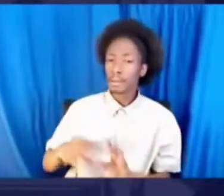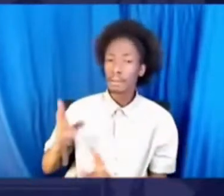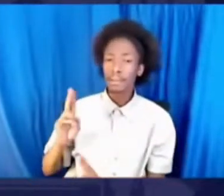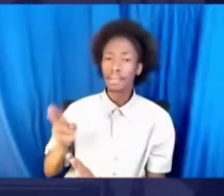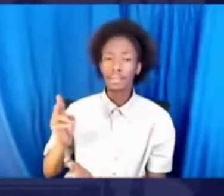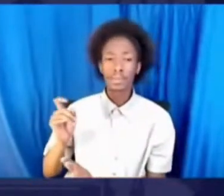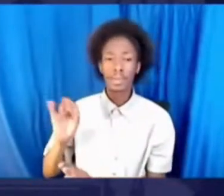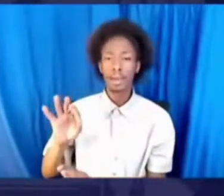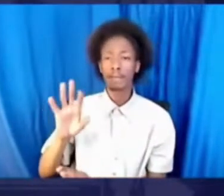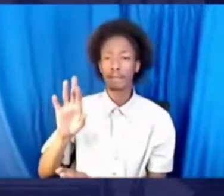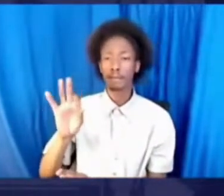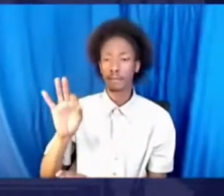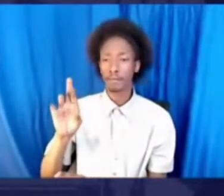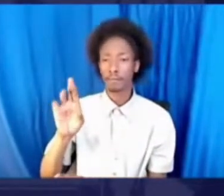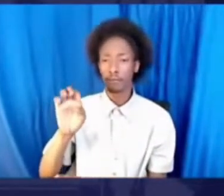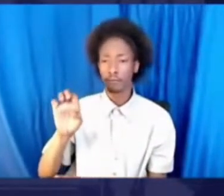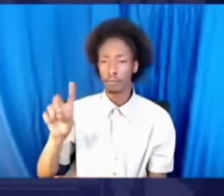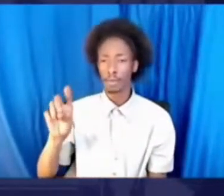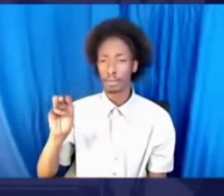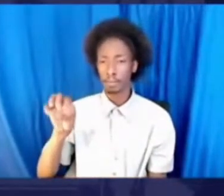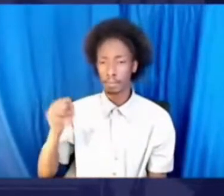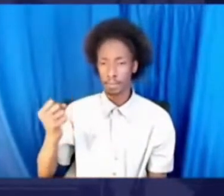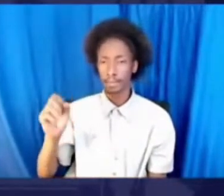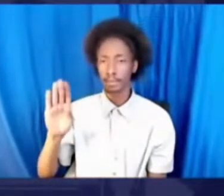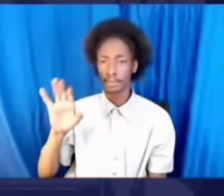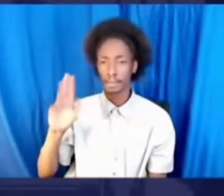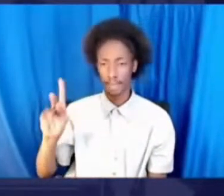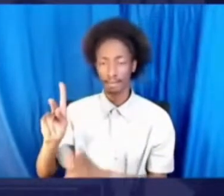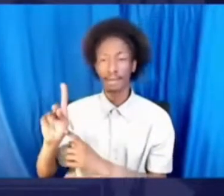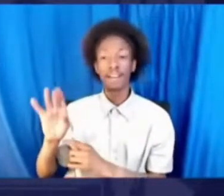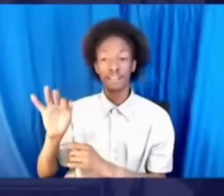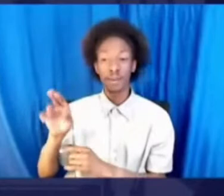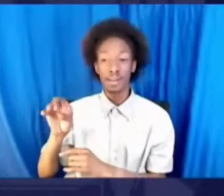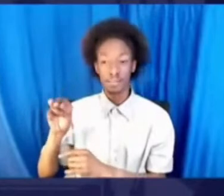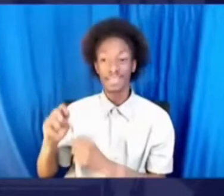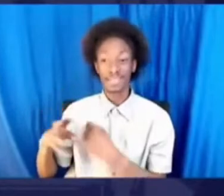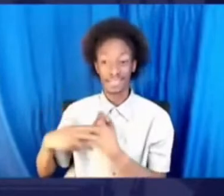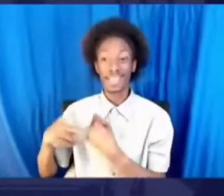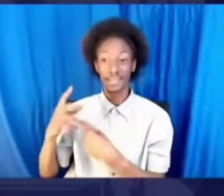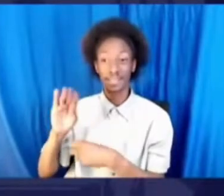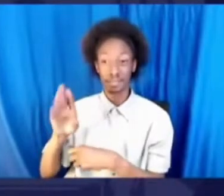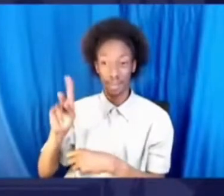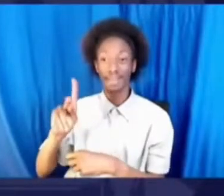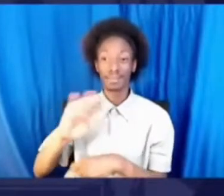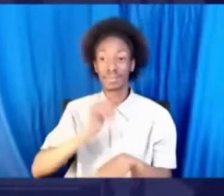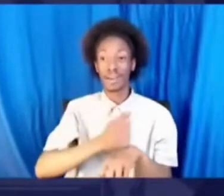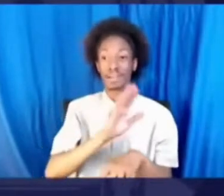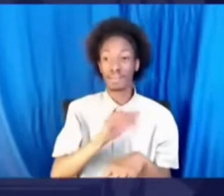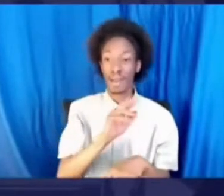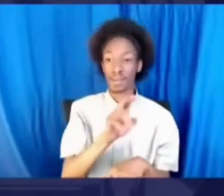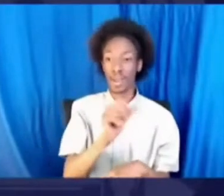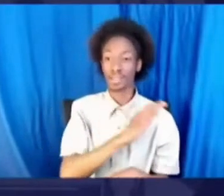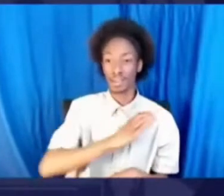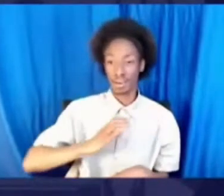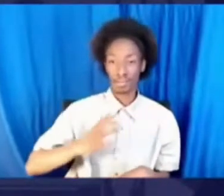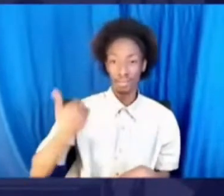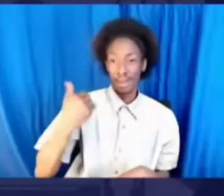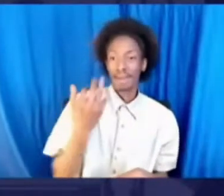Bank. So Freedman's Savings Bank was founded by the United States Congress in